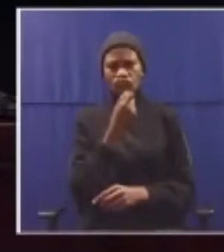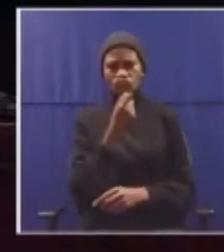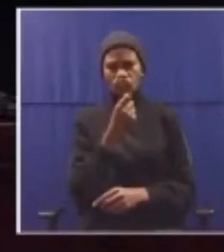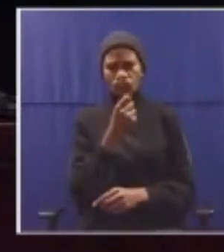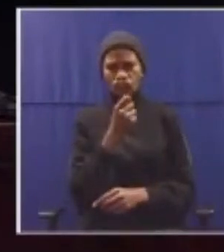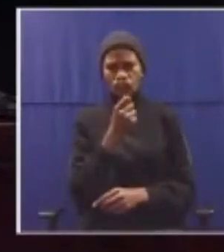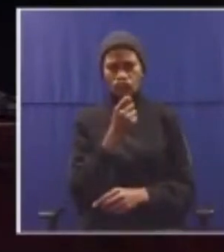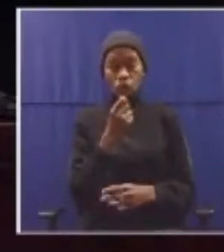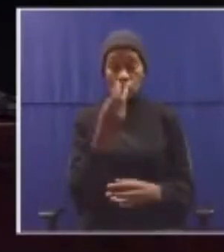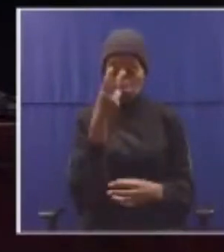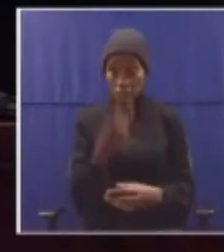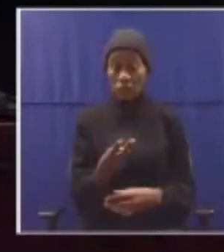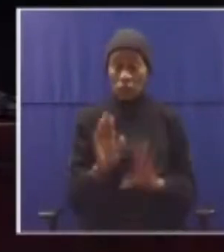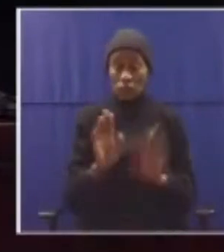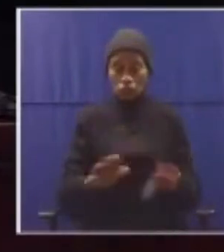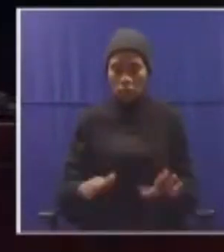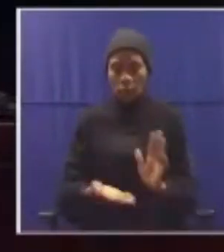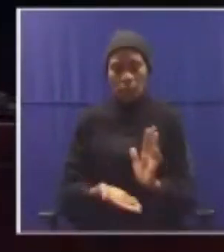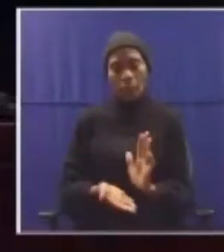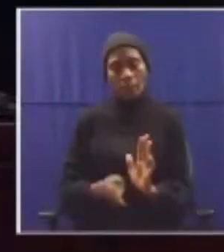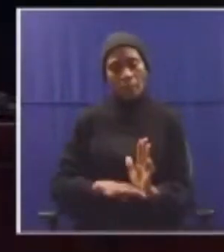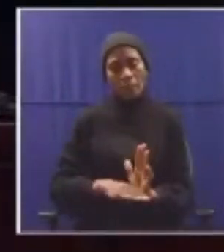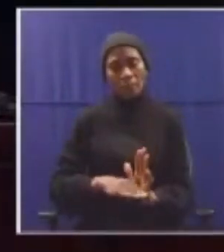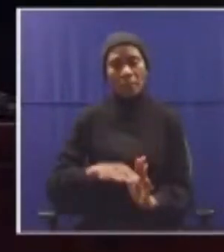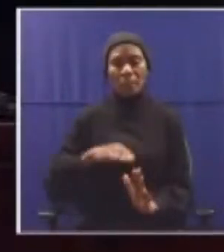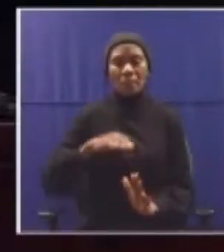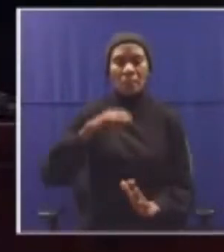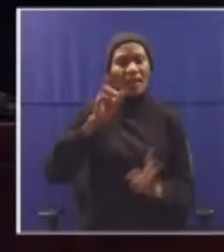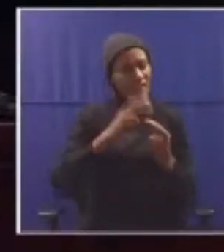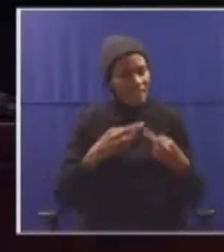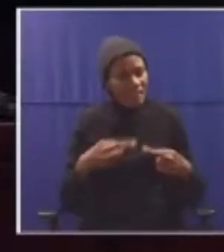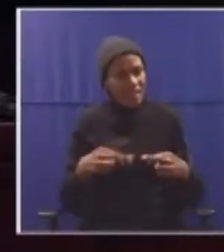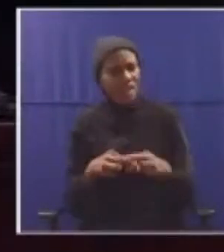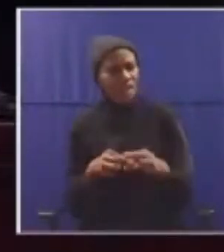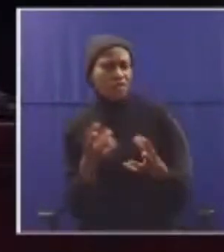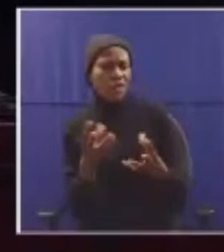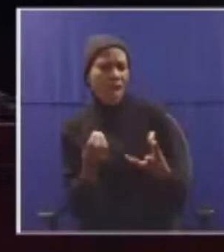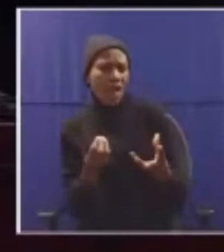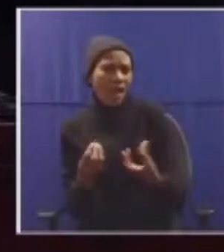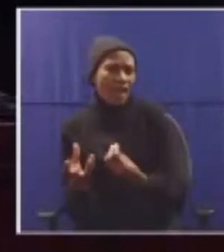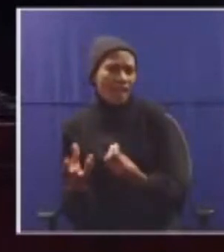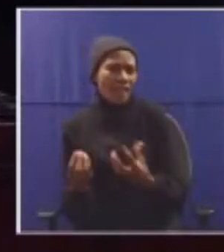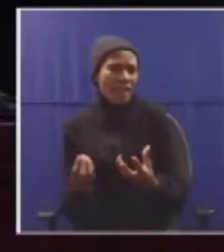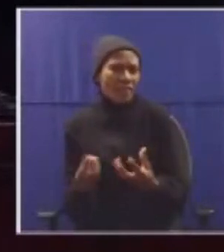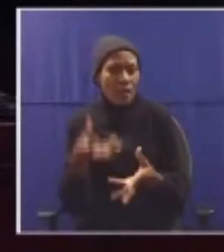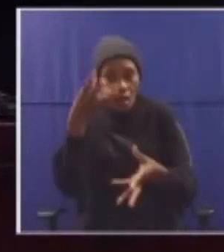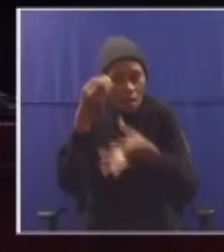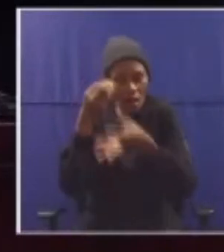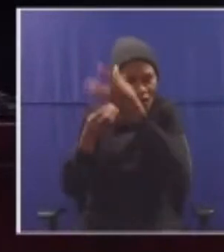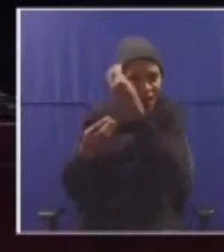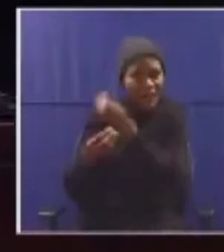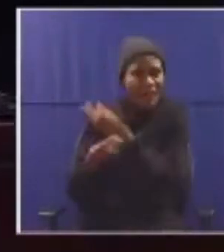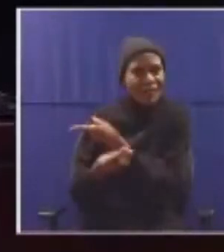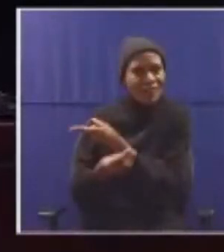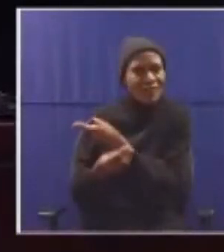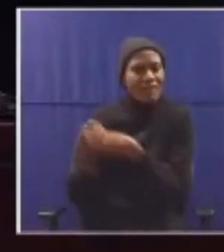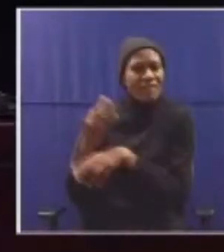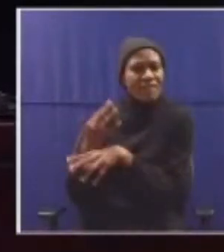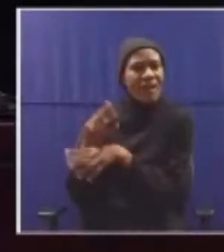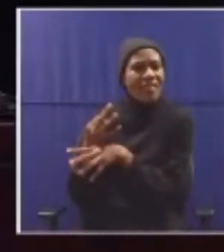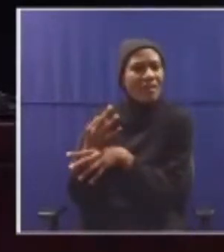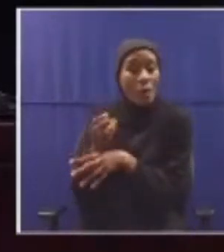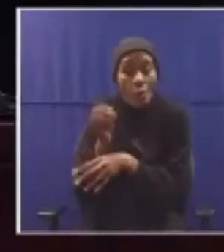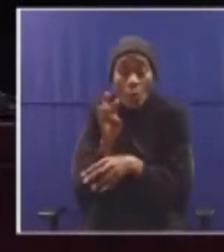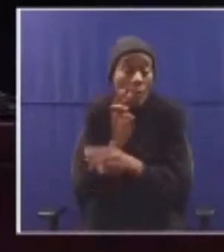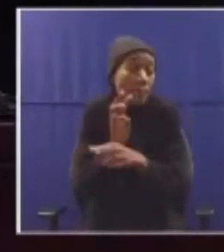children who grow well, who have positive values in society, are those who spend a lot of time with their